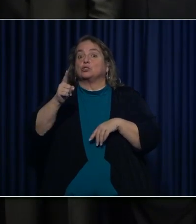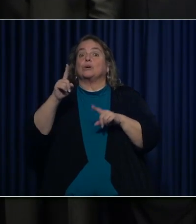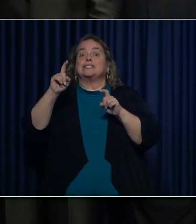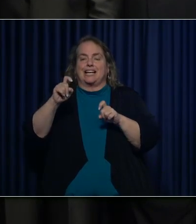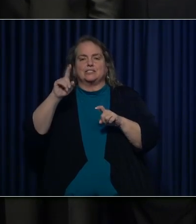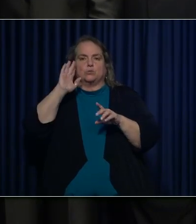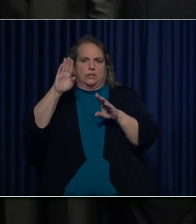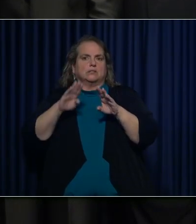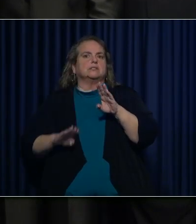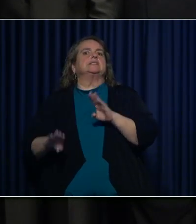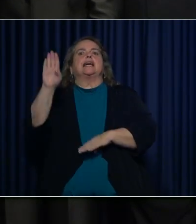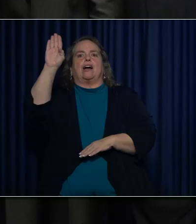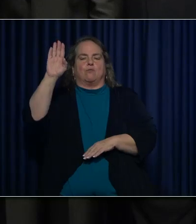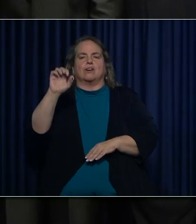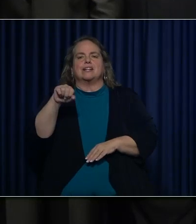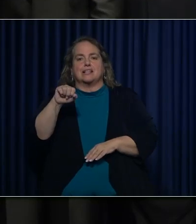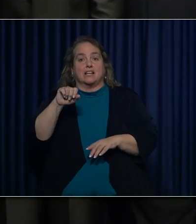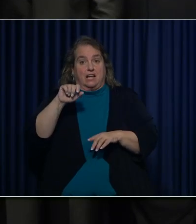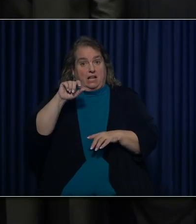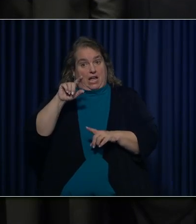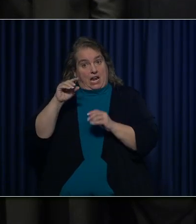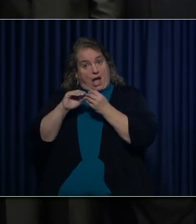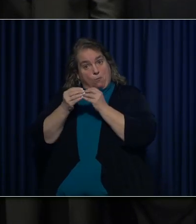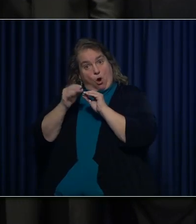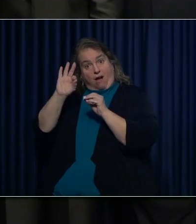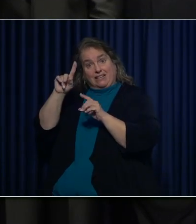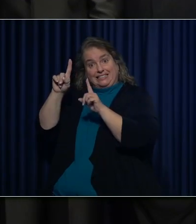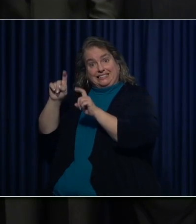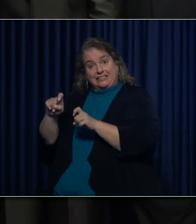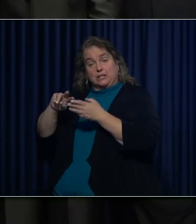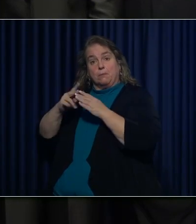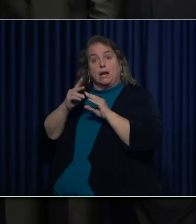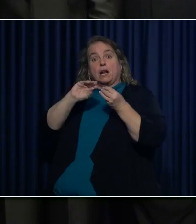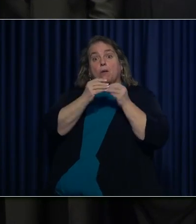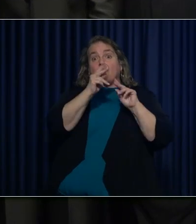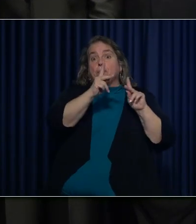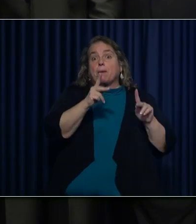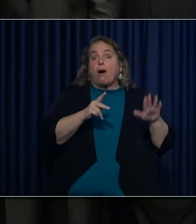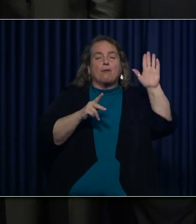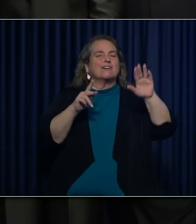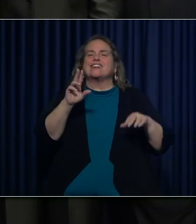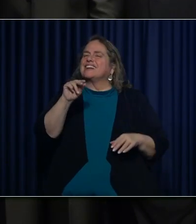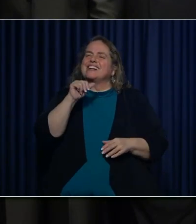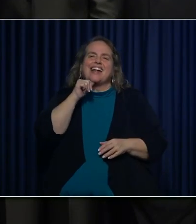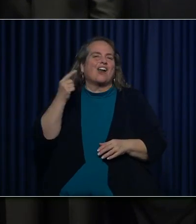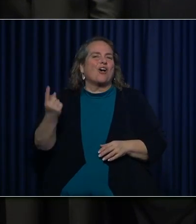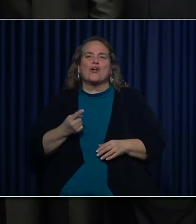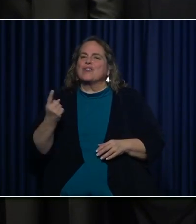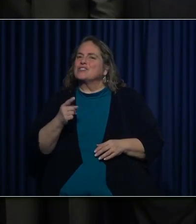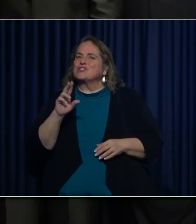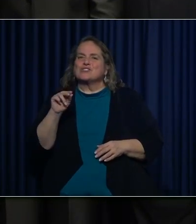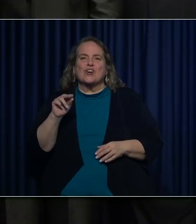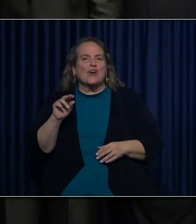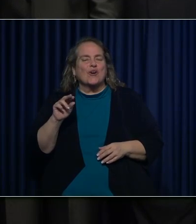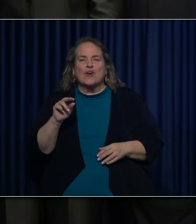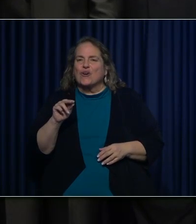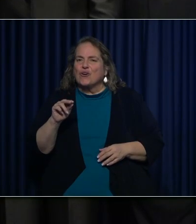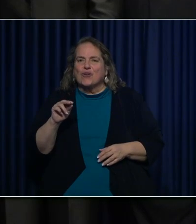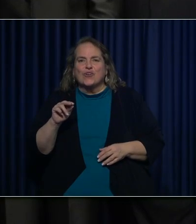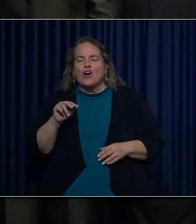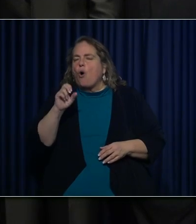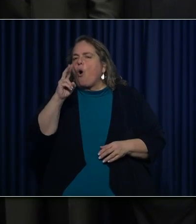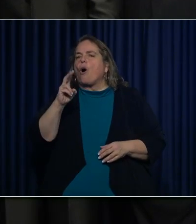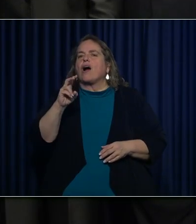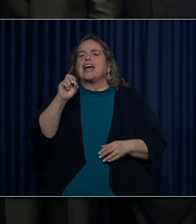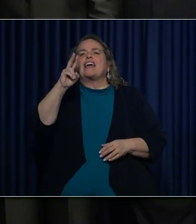skyrocket, and that doesn't mean that the number of people that necessarily even show symptoms